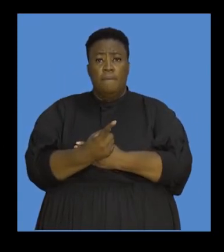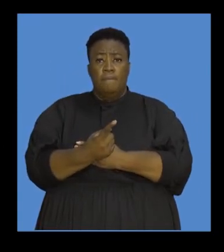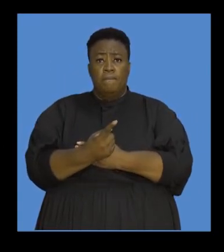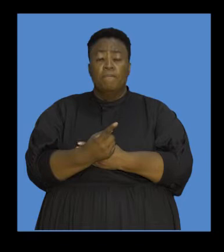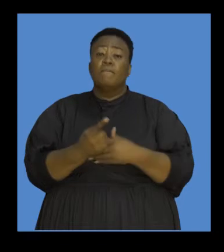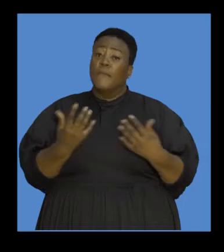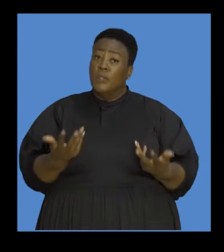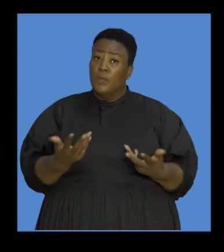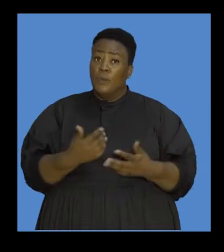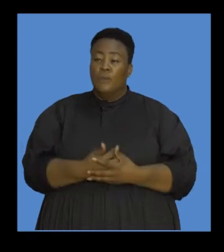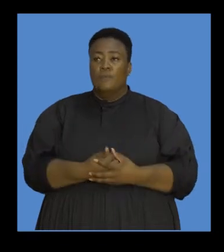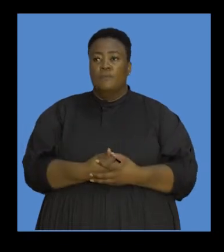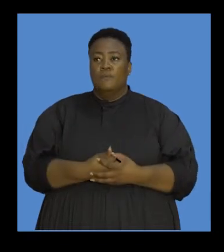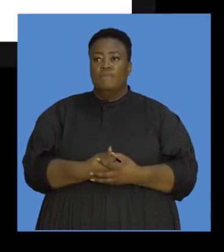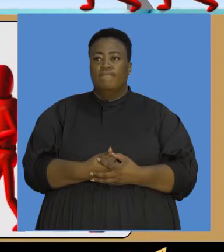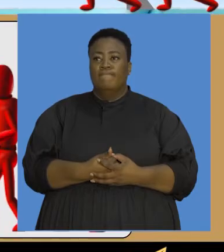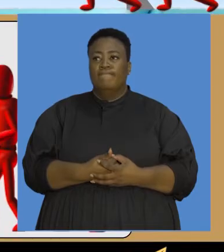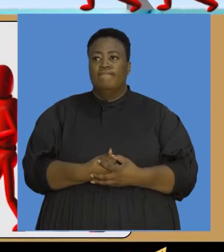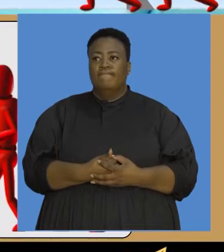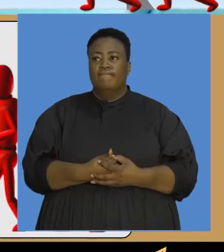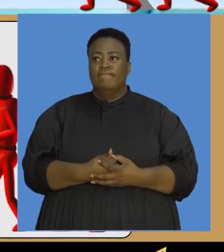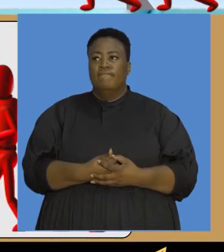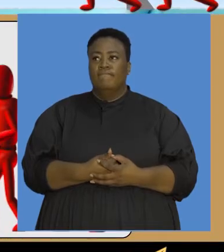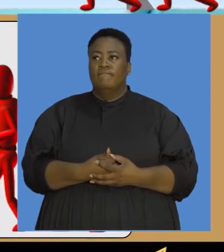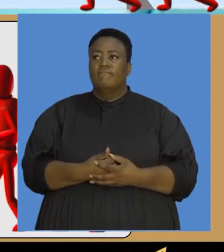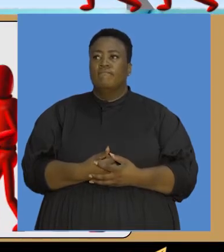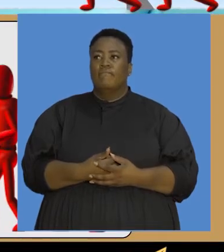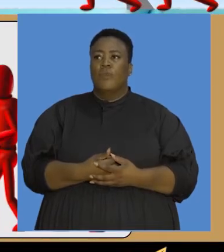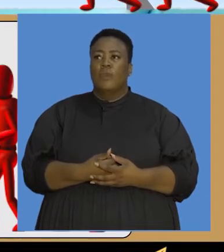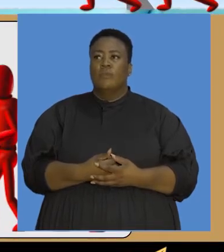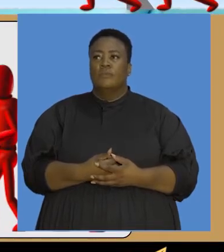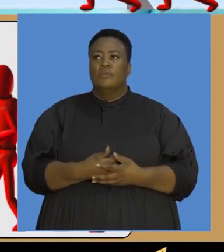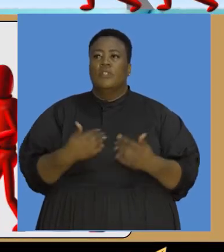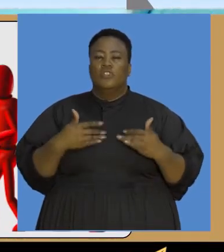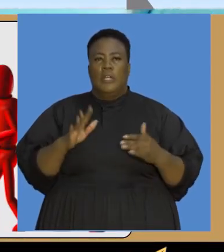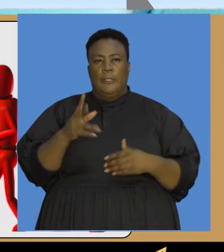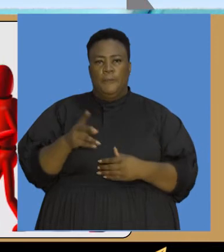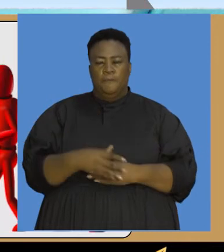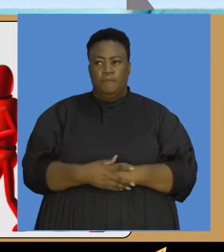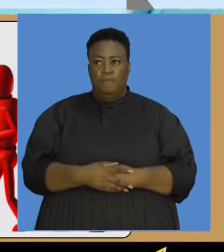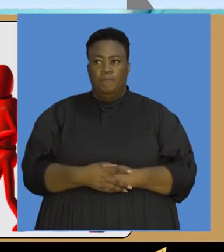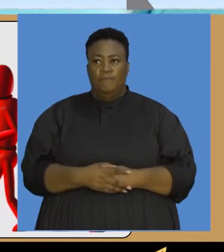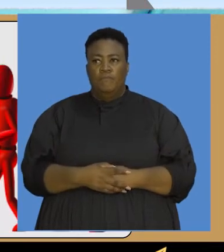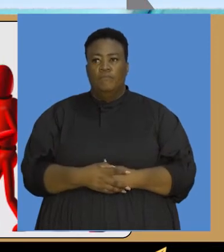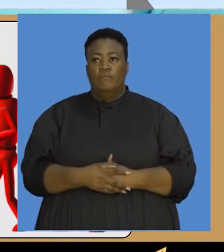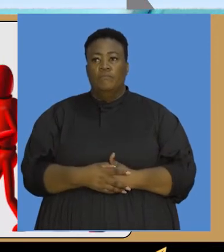them. Okay, so here we go. Let's reset it. Okay.